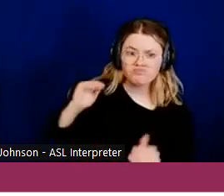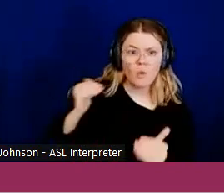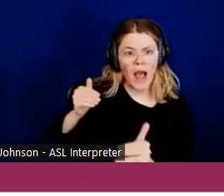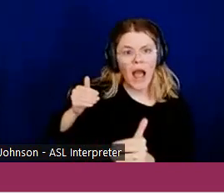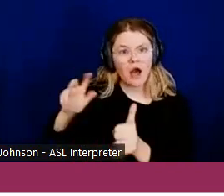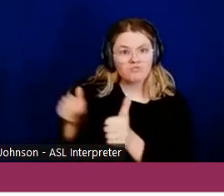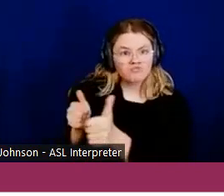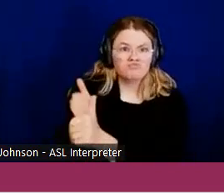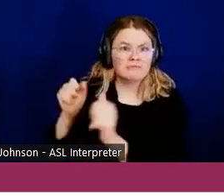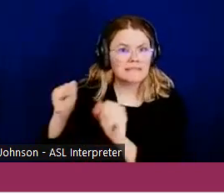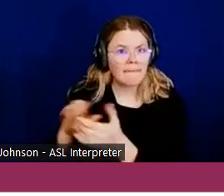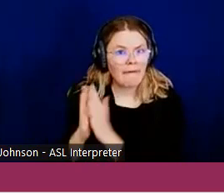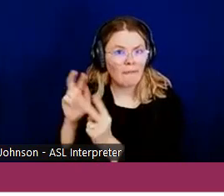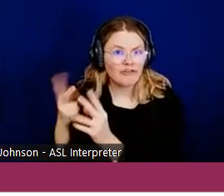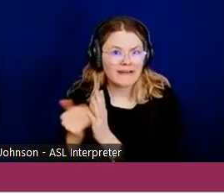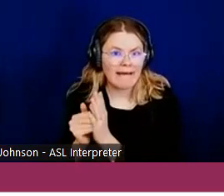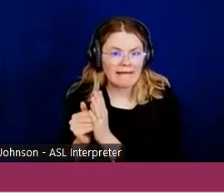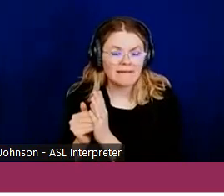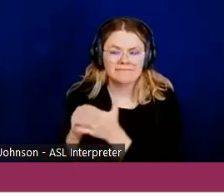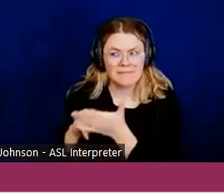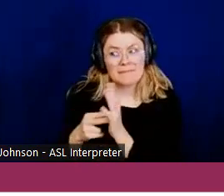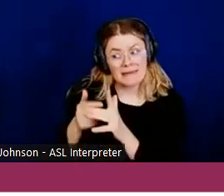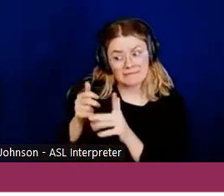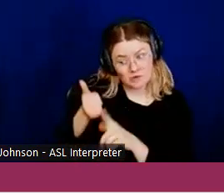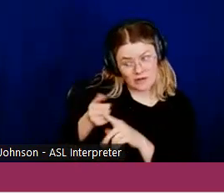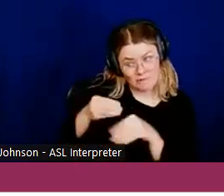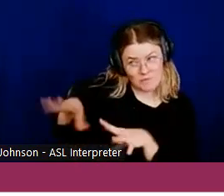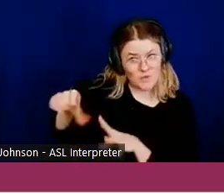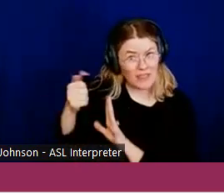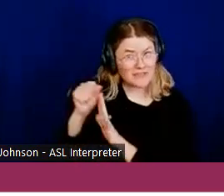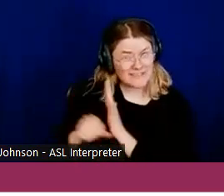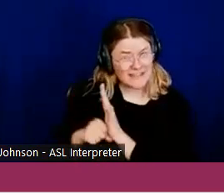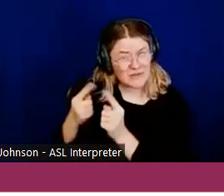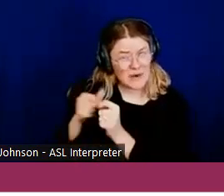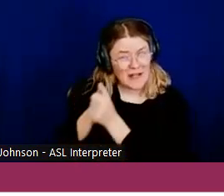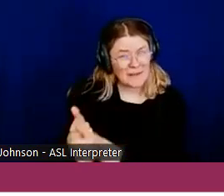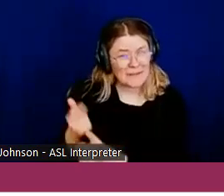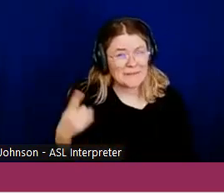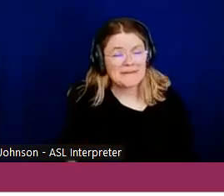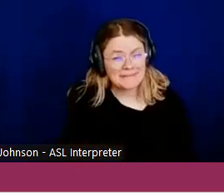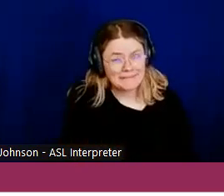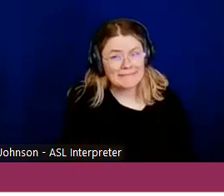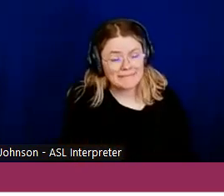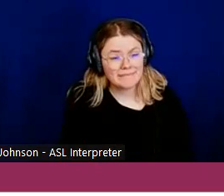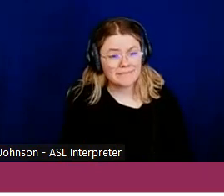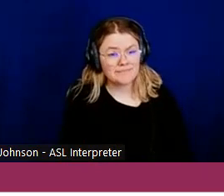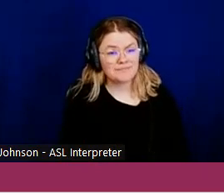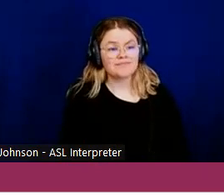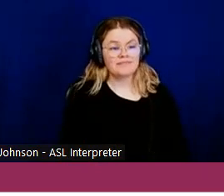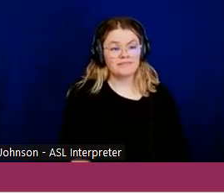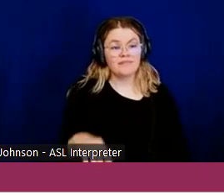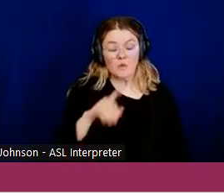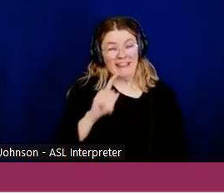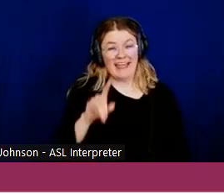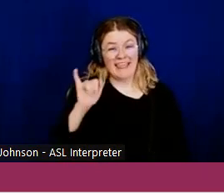him to a completely different state. Um, and though this is considered stalking,